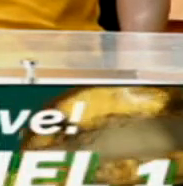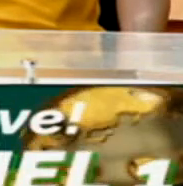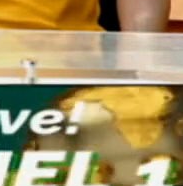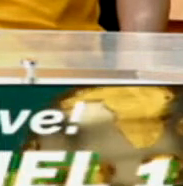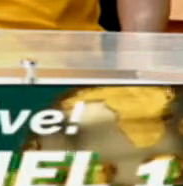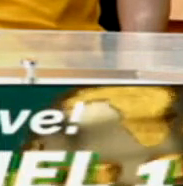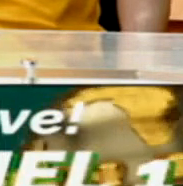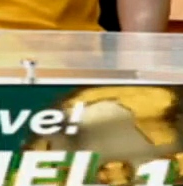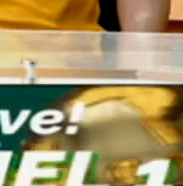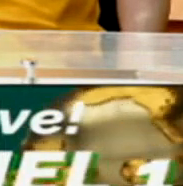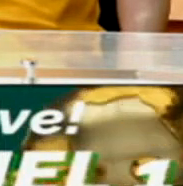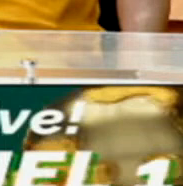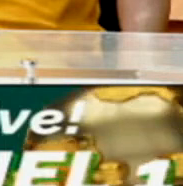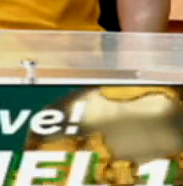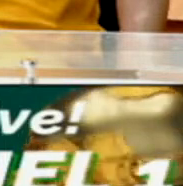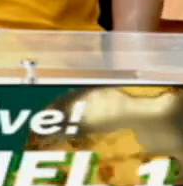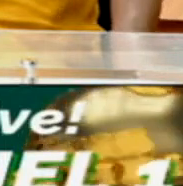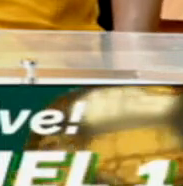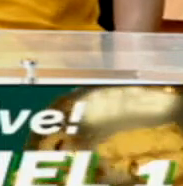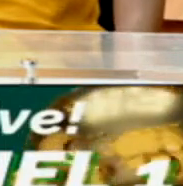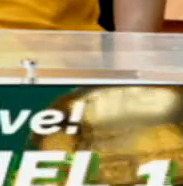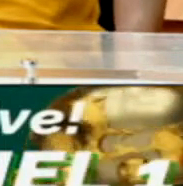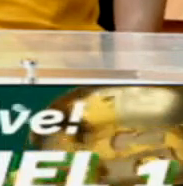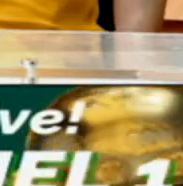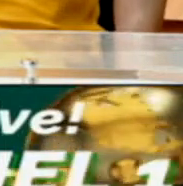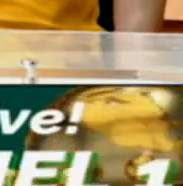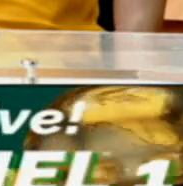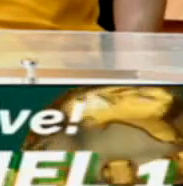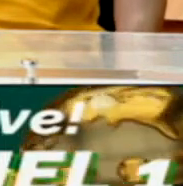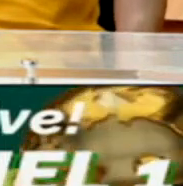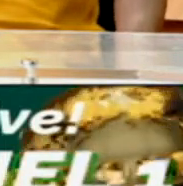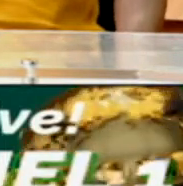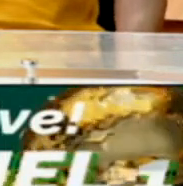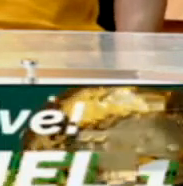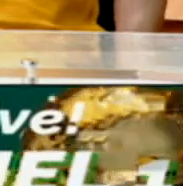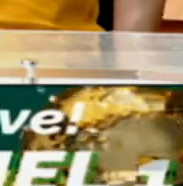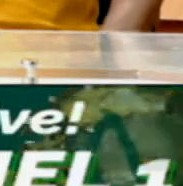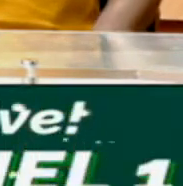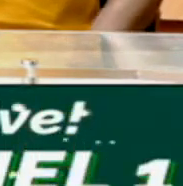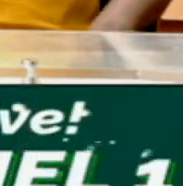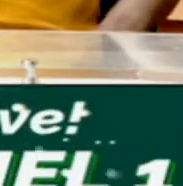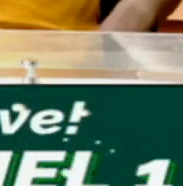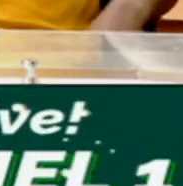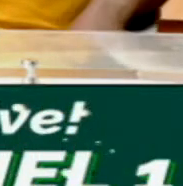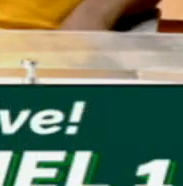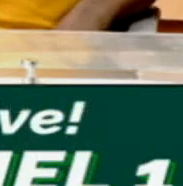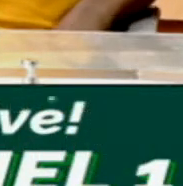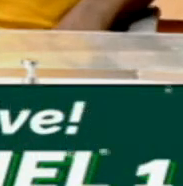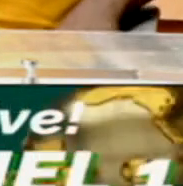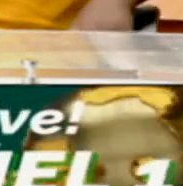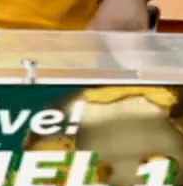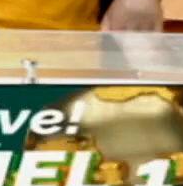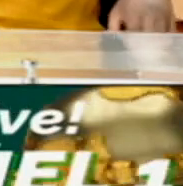the local leagues in their respective countries. Mm-hmm. And also, the issue of hosting